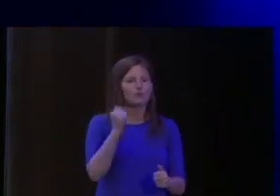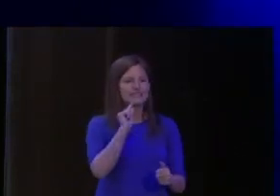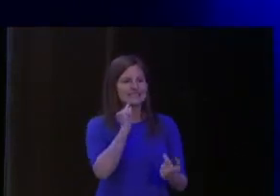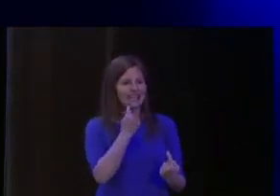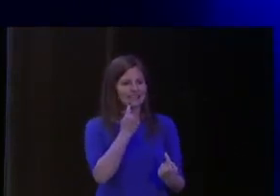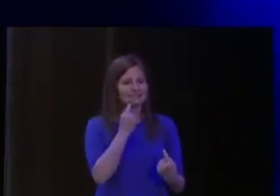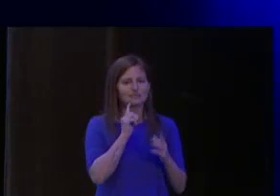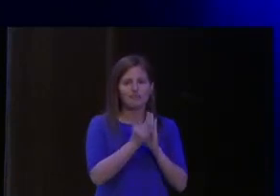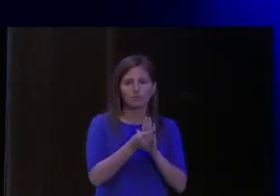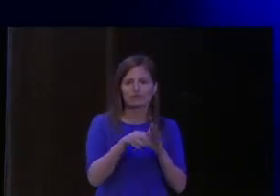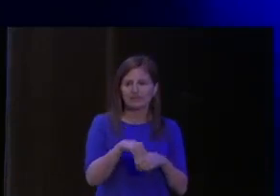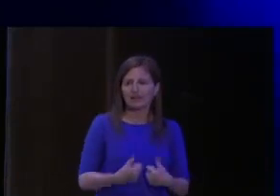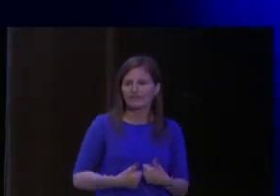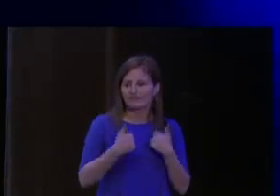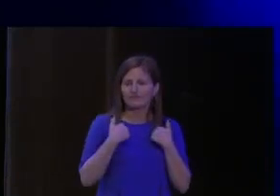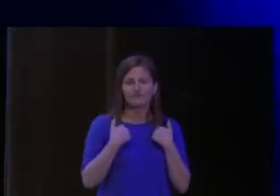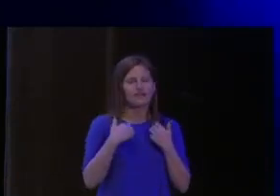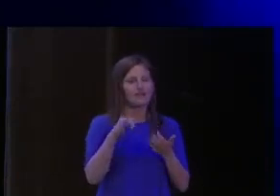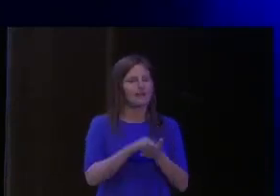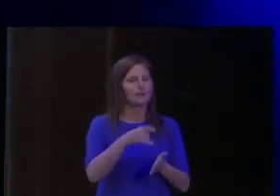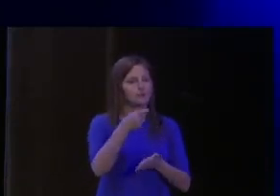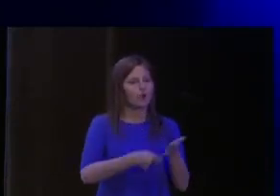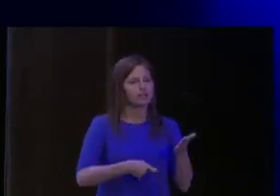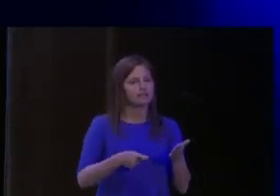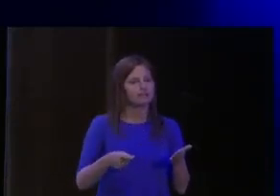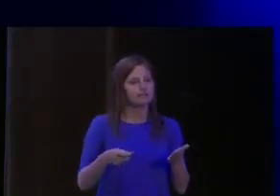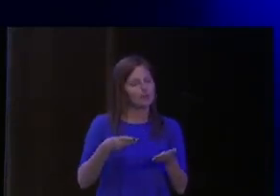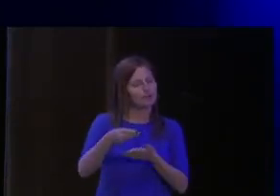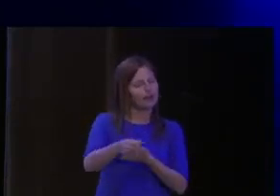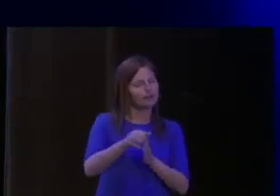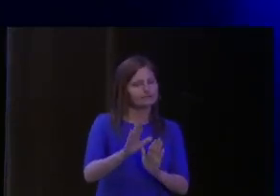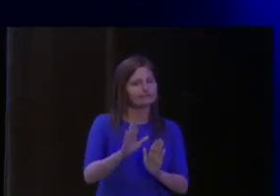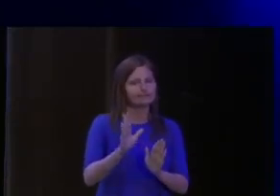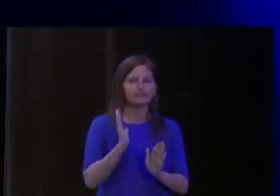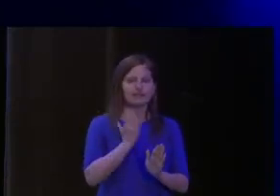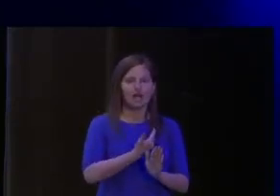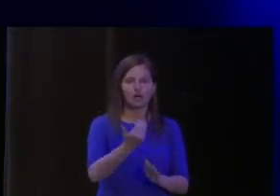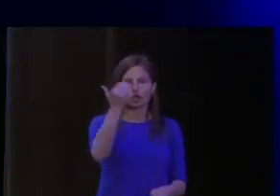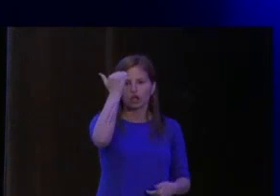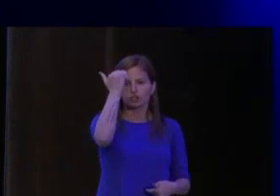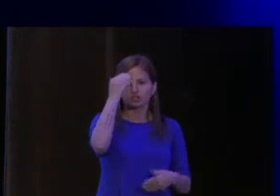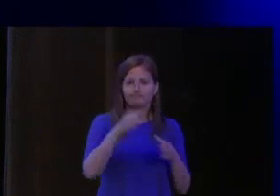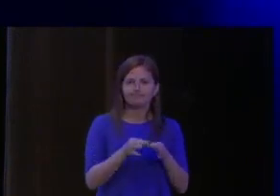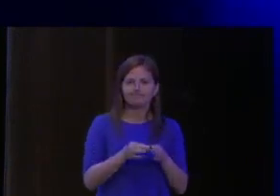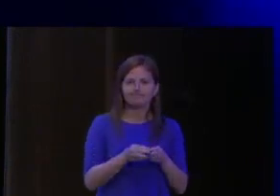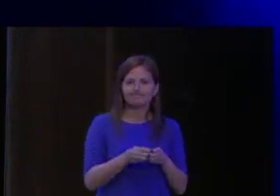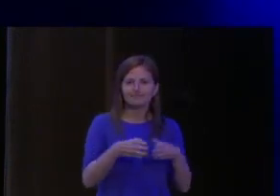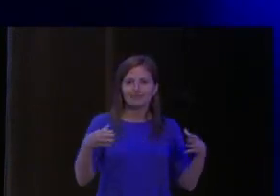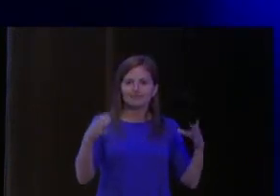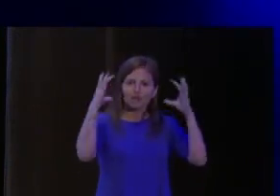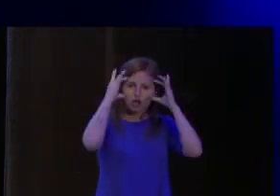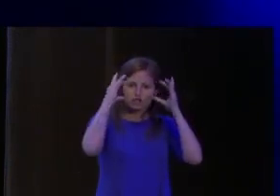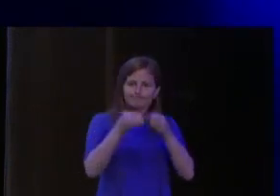intense moments were prices that were paid for expanded consciousness, you see.